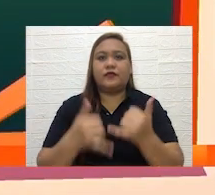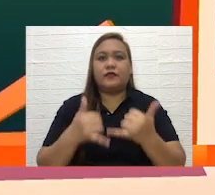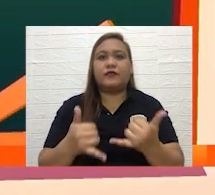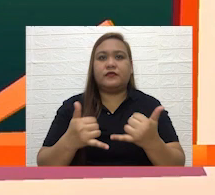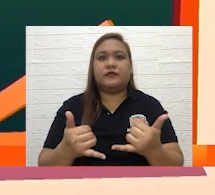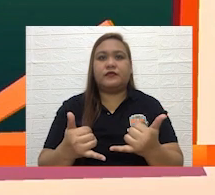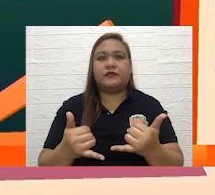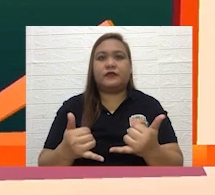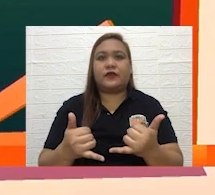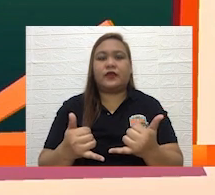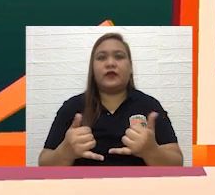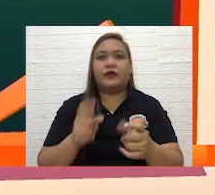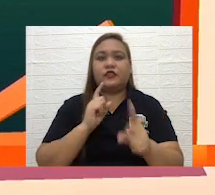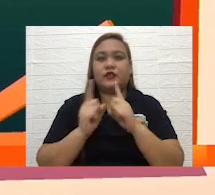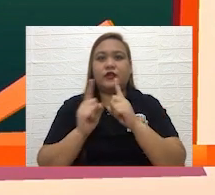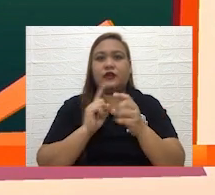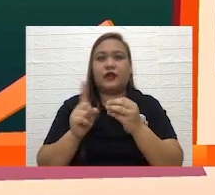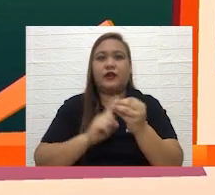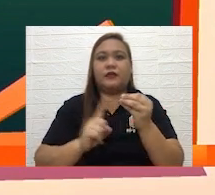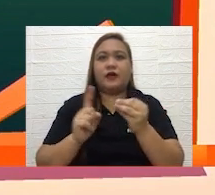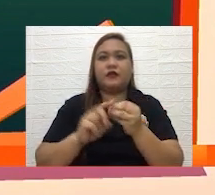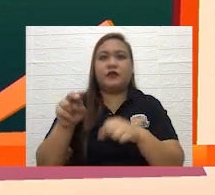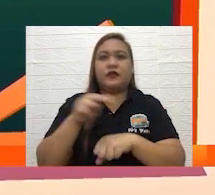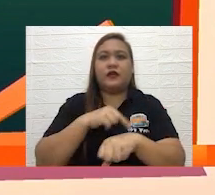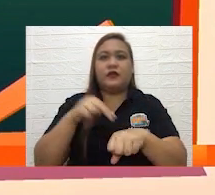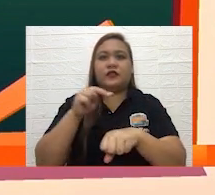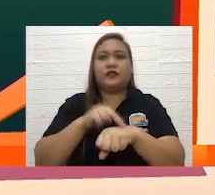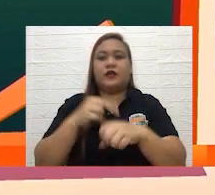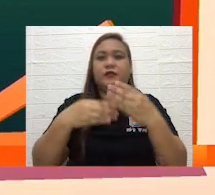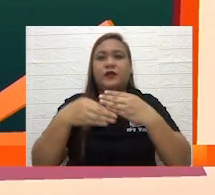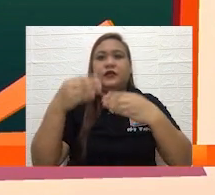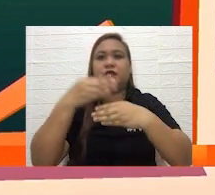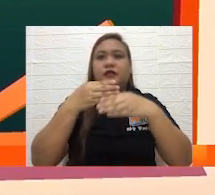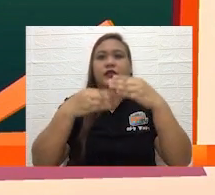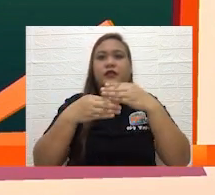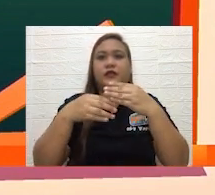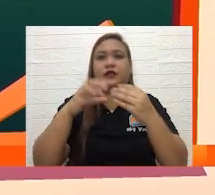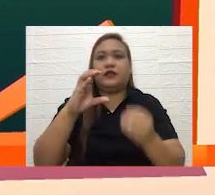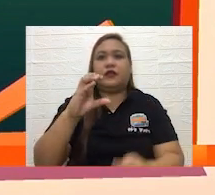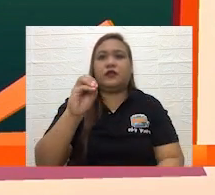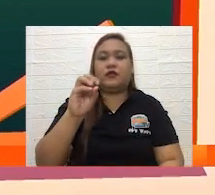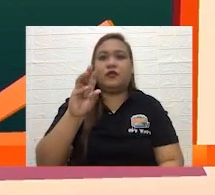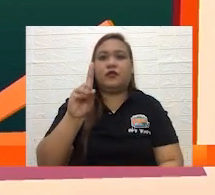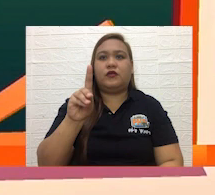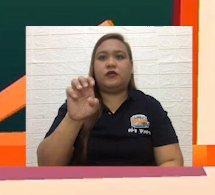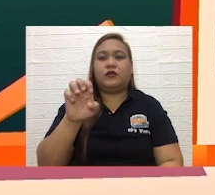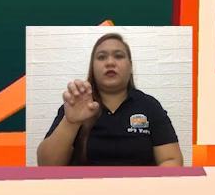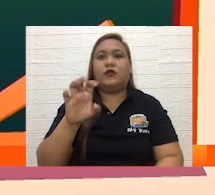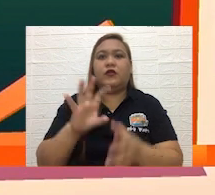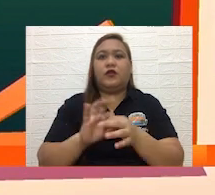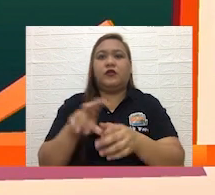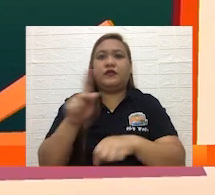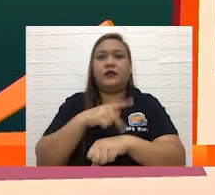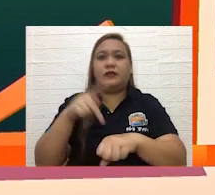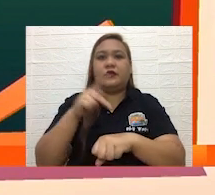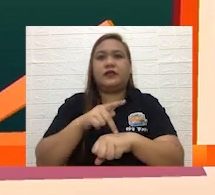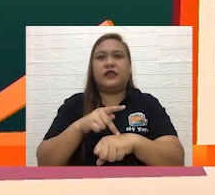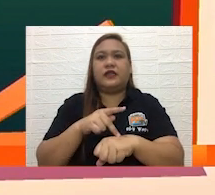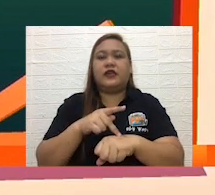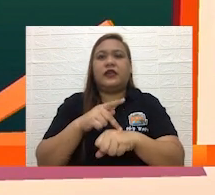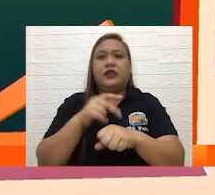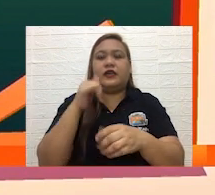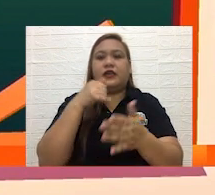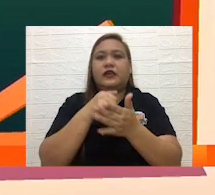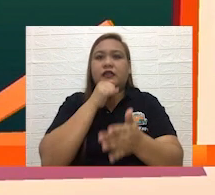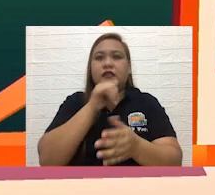Now, let us talk about the National Building Code of the Philippines. This is a set of rules and